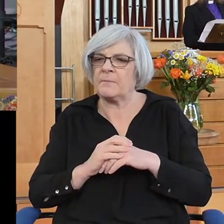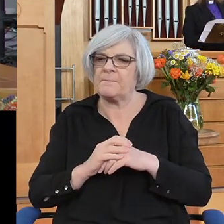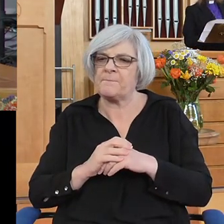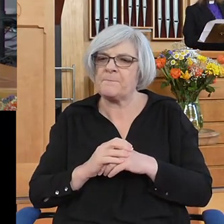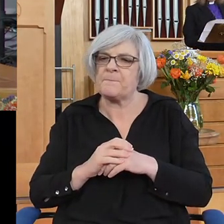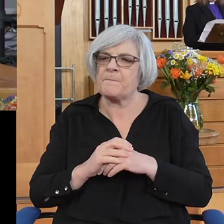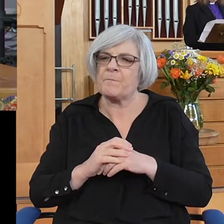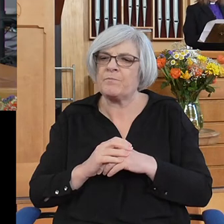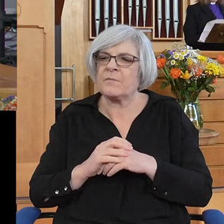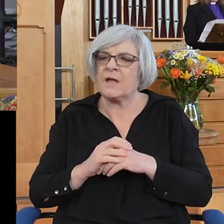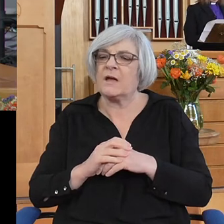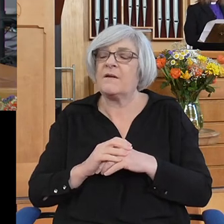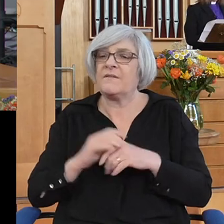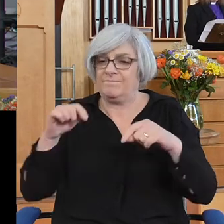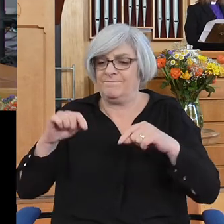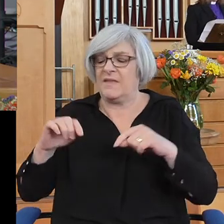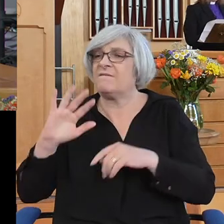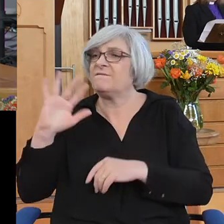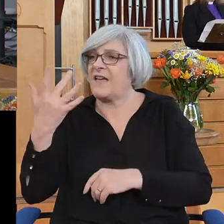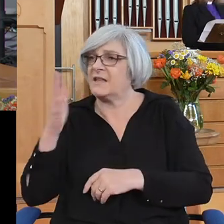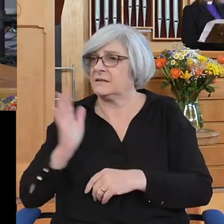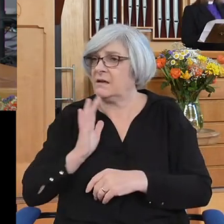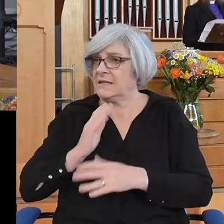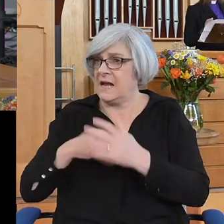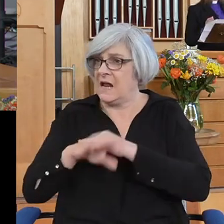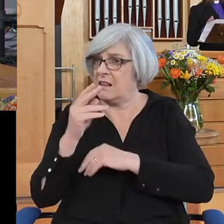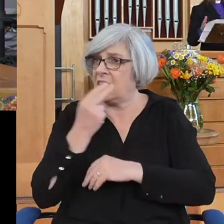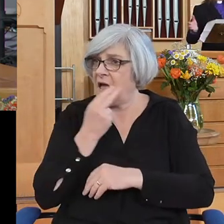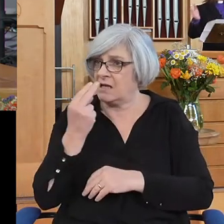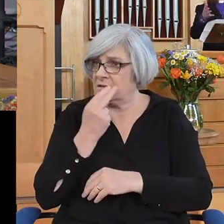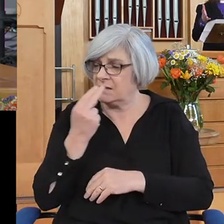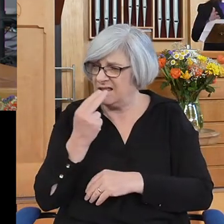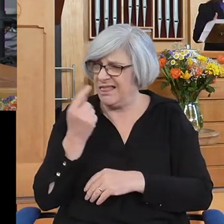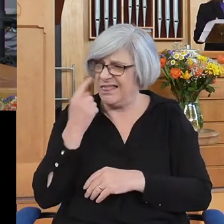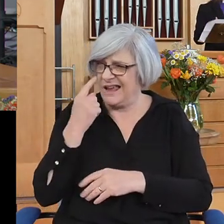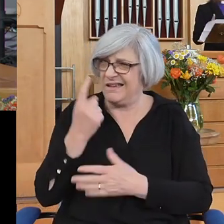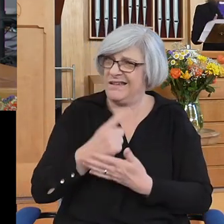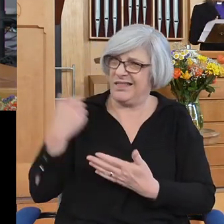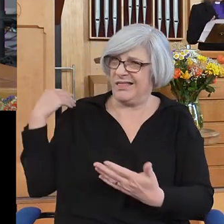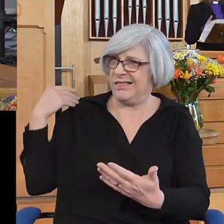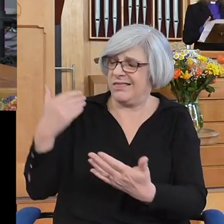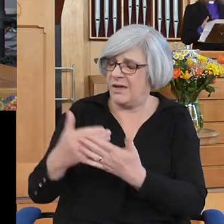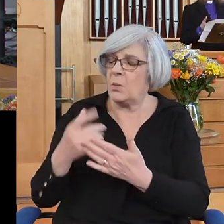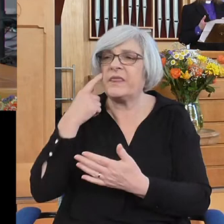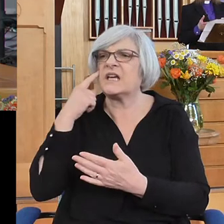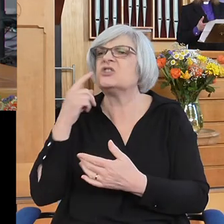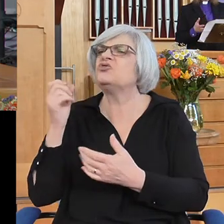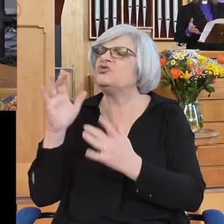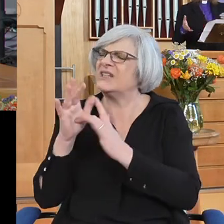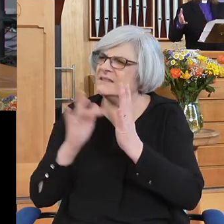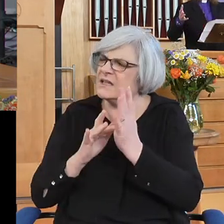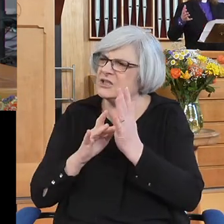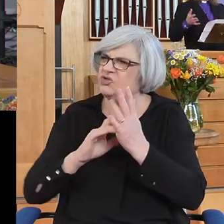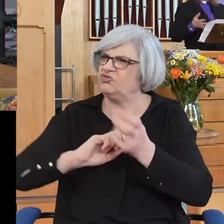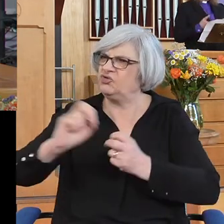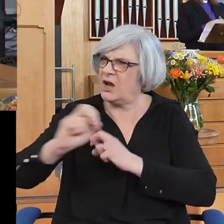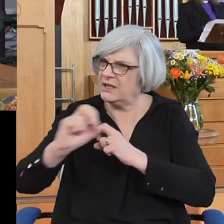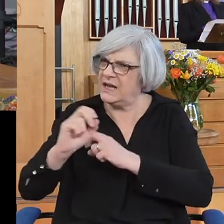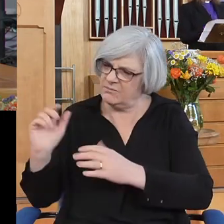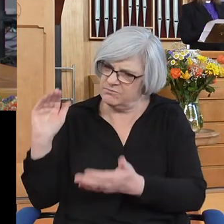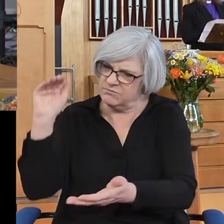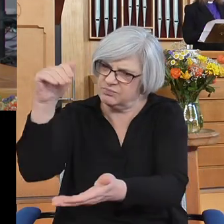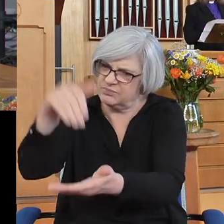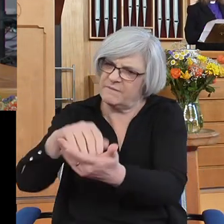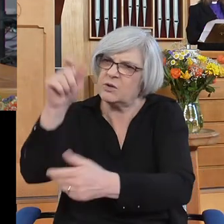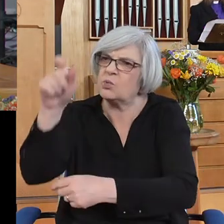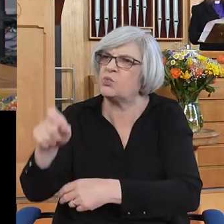This is the fifth Sunday of Lent, and the time to think through Lent, we're thinking of Jesus' journey to the cross and